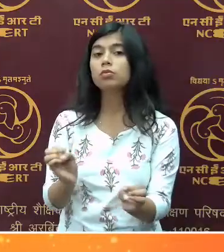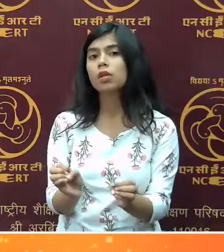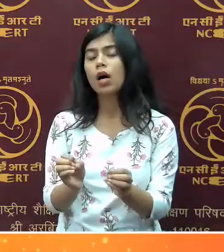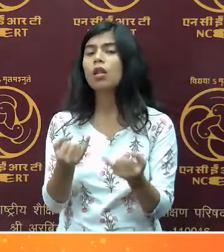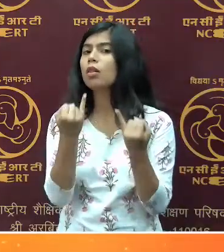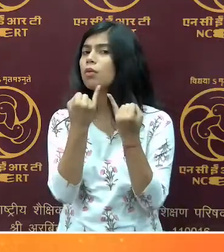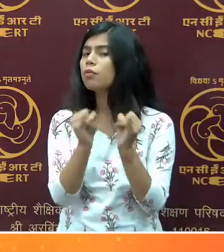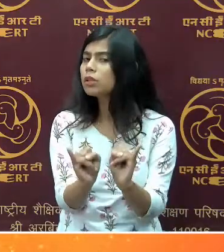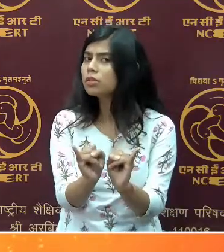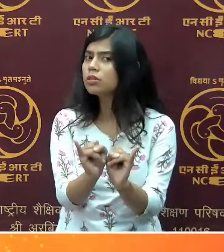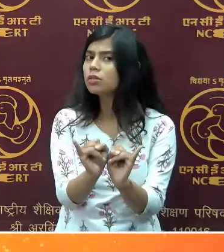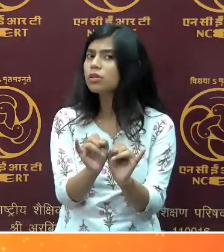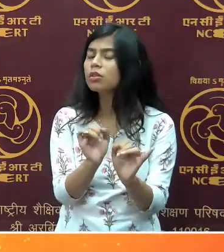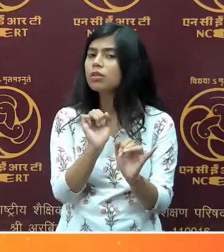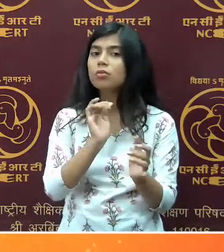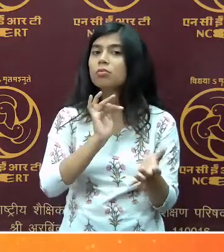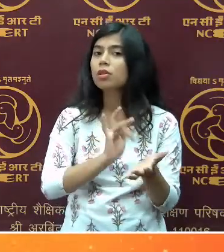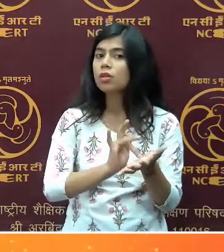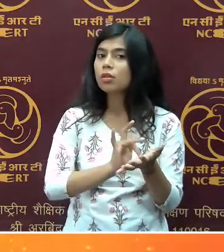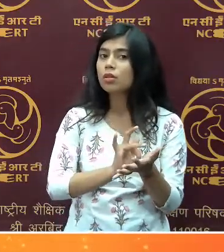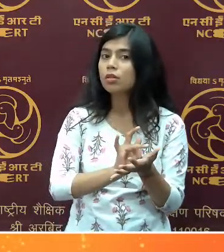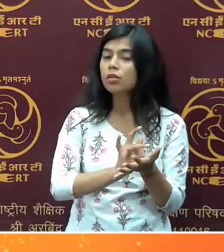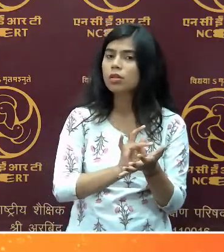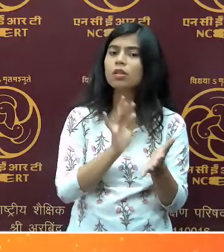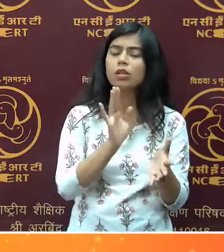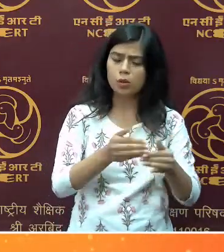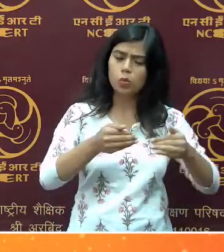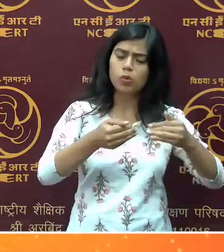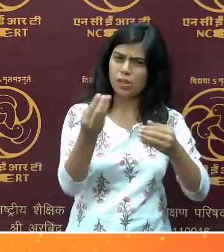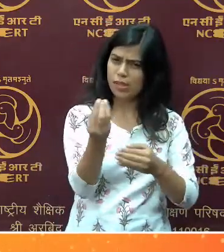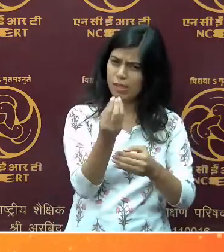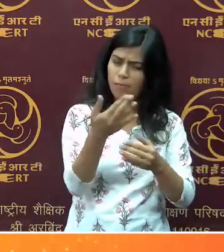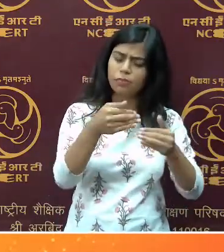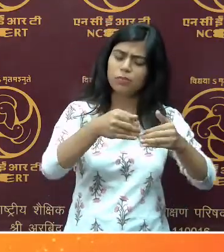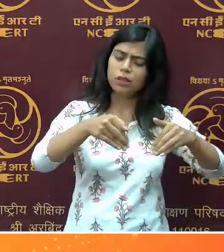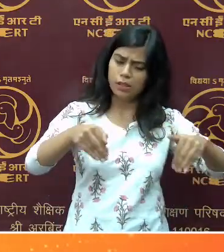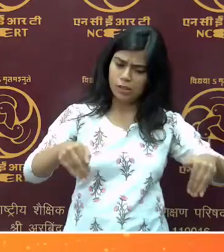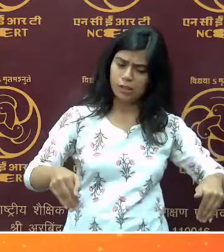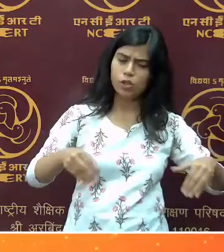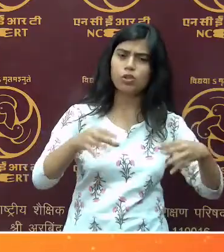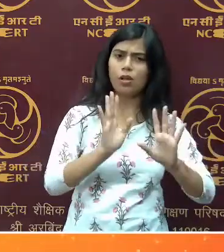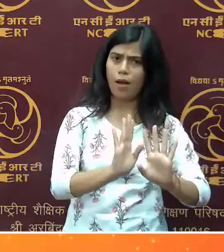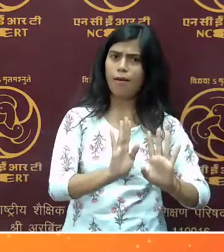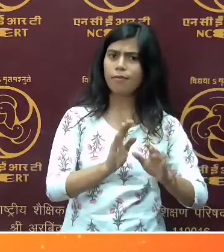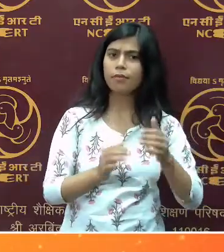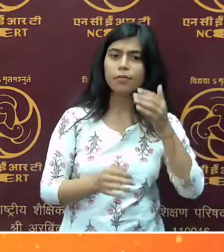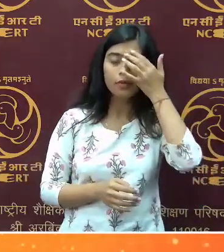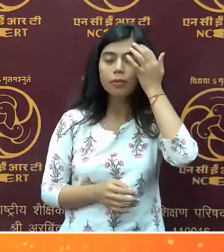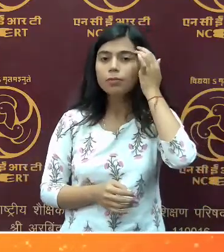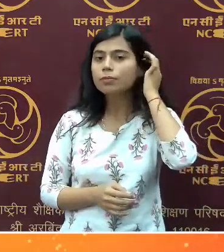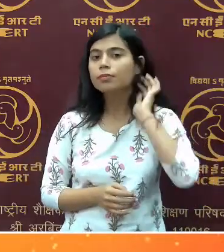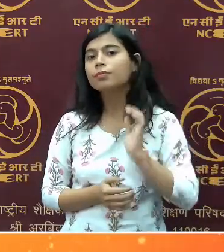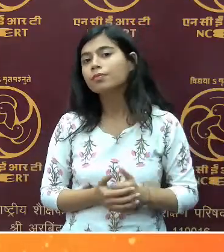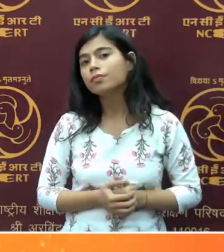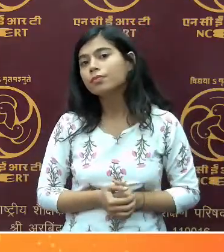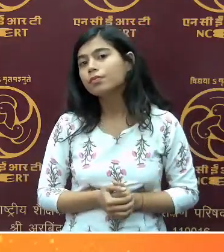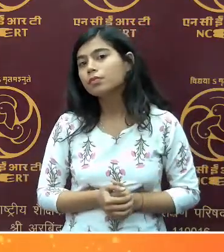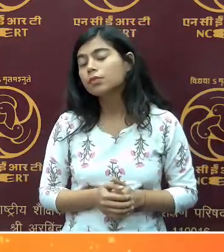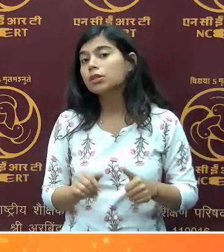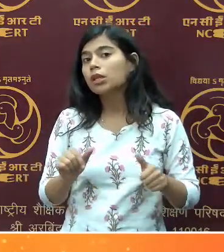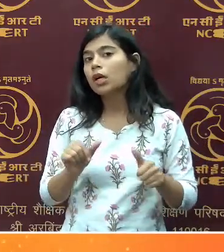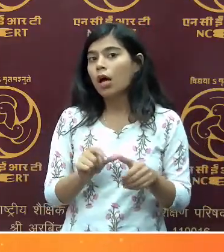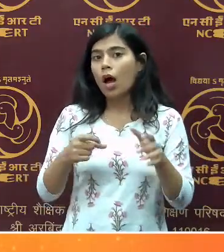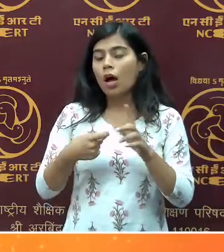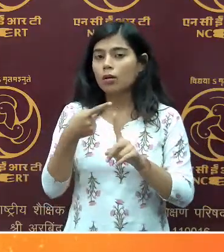is there in this with reasonable restrictions. We have under Article 20 we in fact provide